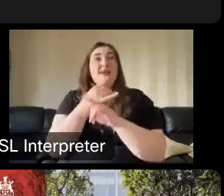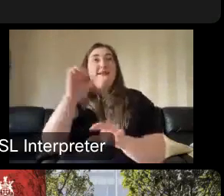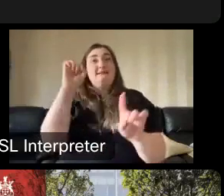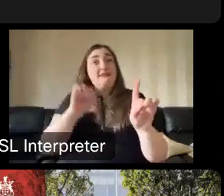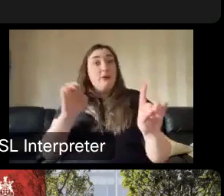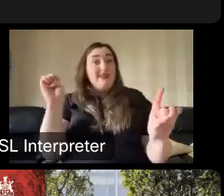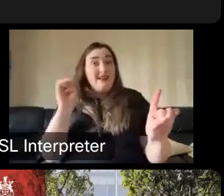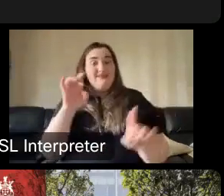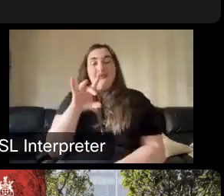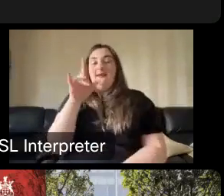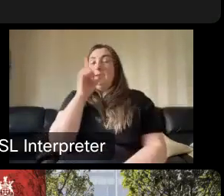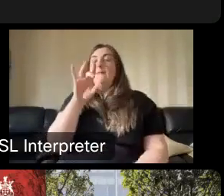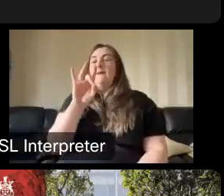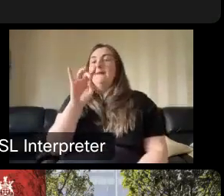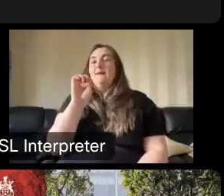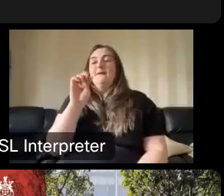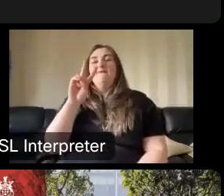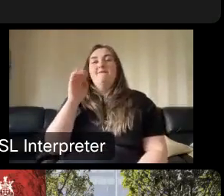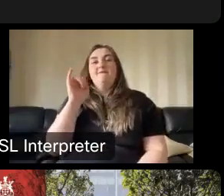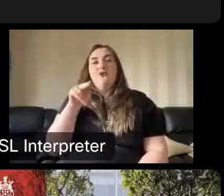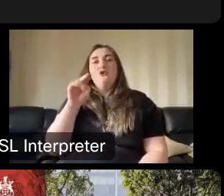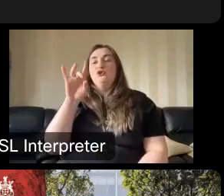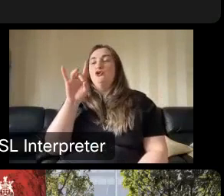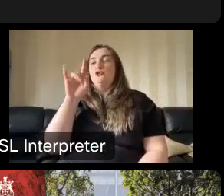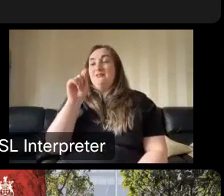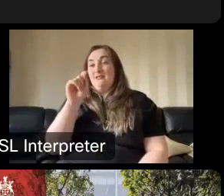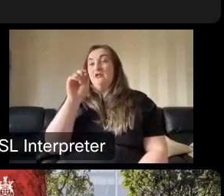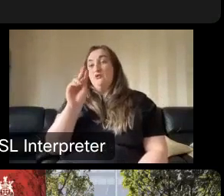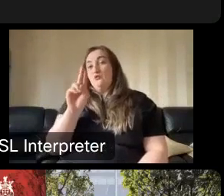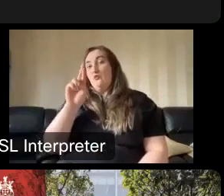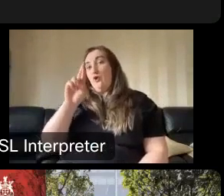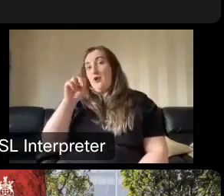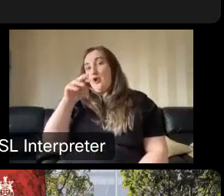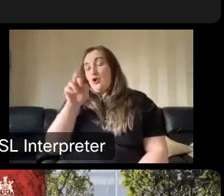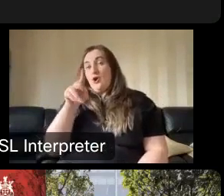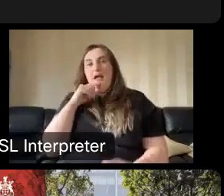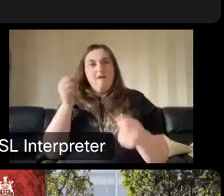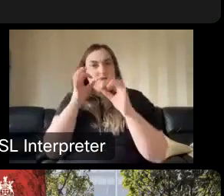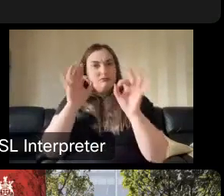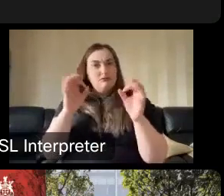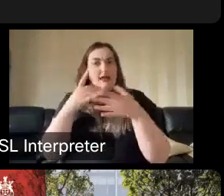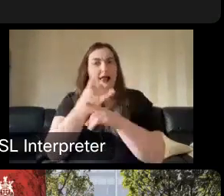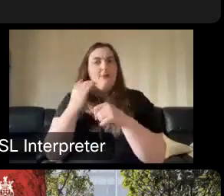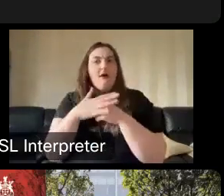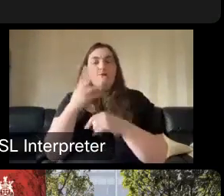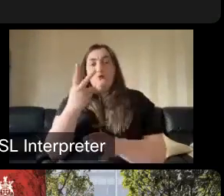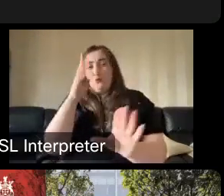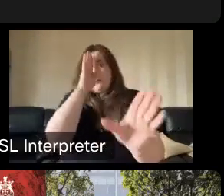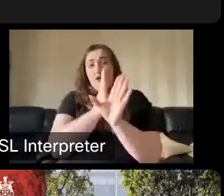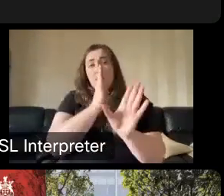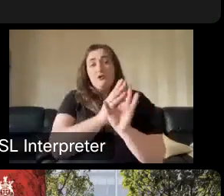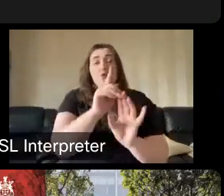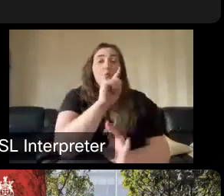Kevin Turner is his name. And he has enlisted the help of two fabulous clinical psychologists, one from